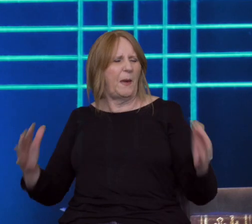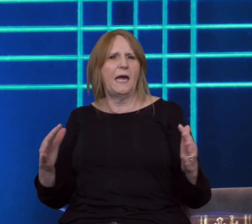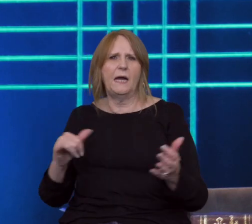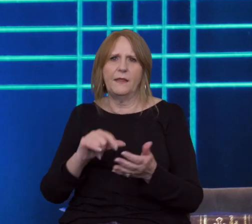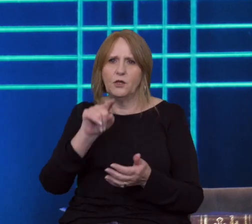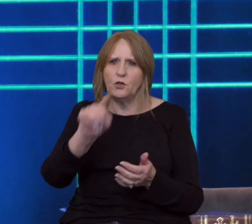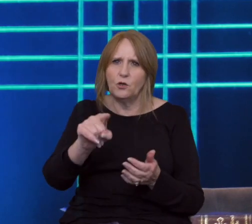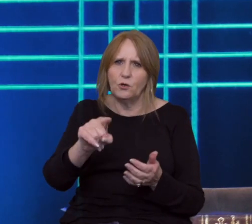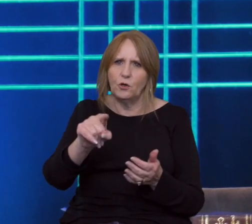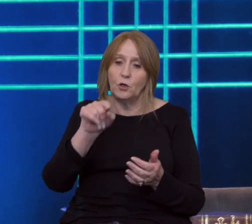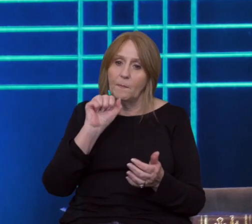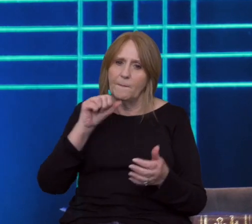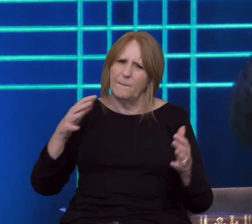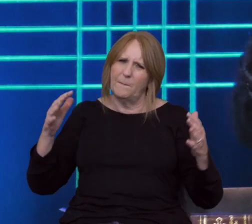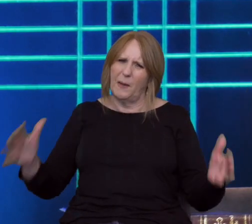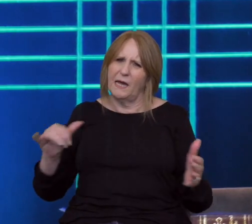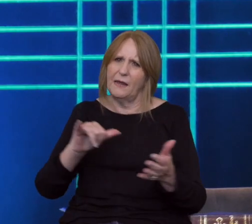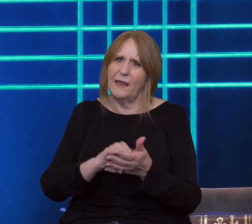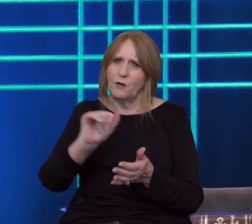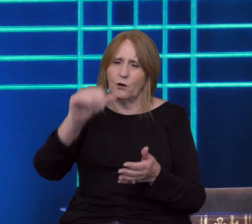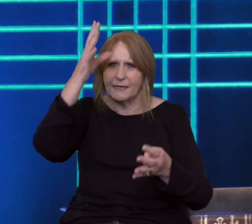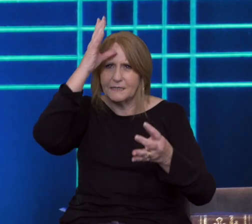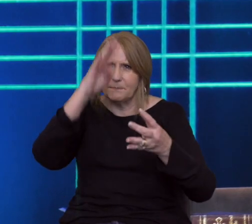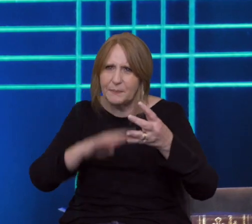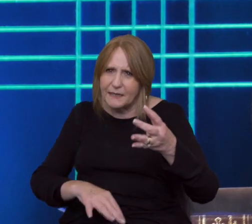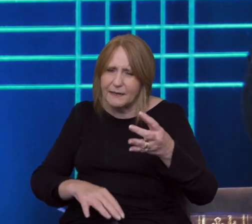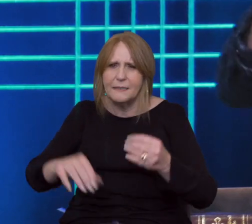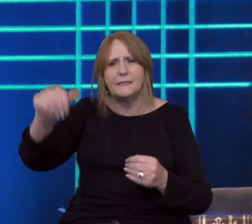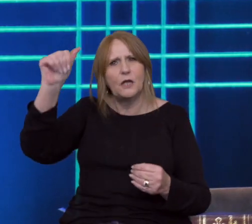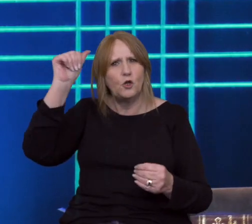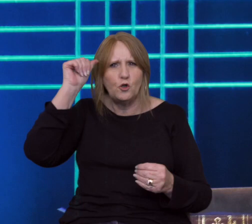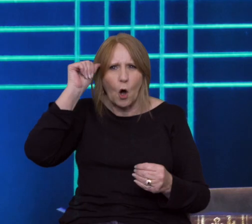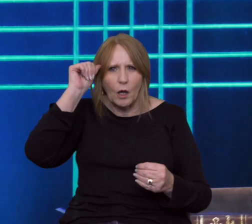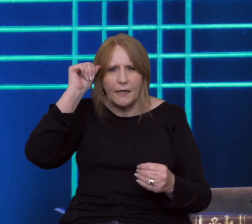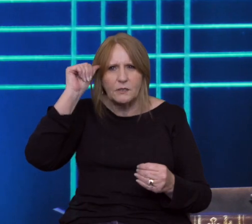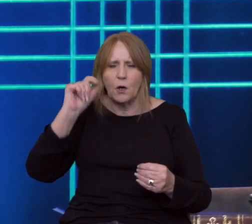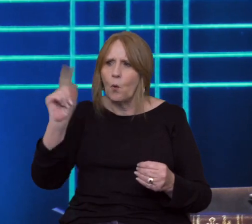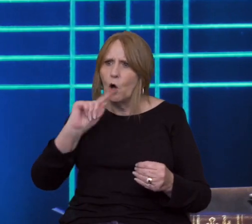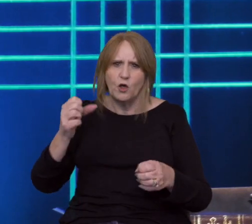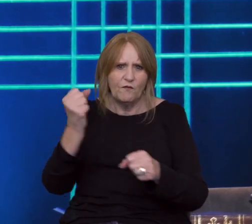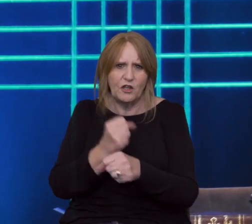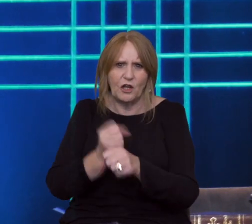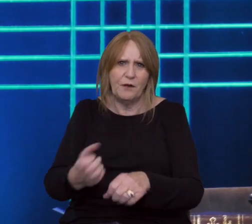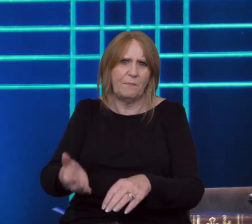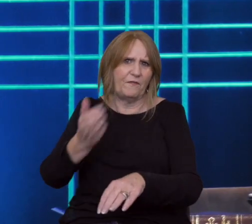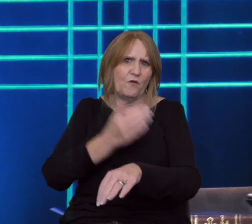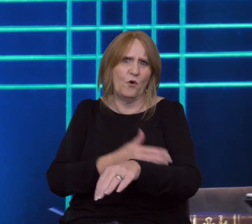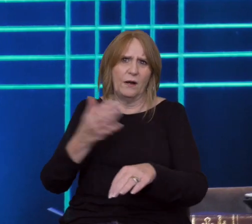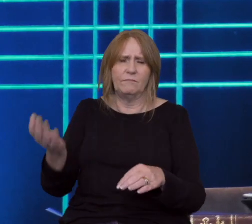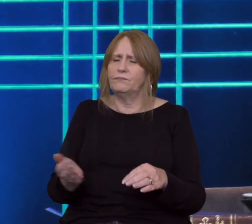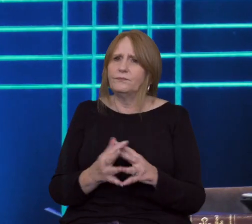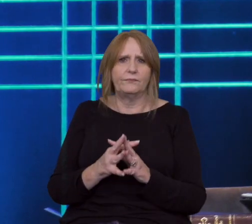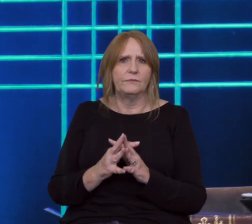It's bigger than your experience. It's bigger than your knowledge. It's bigger than what you've done before. It's bigger than your